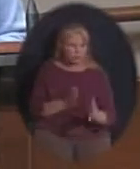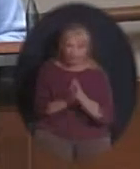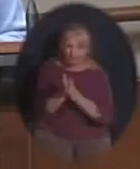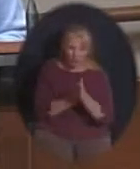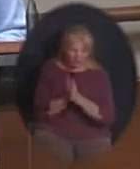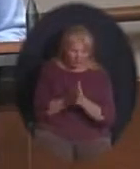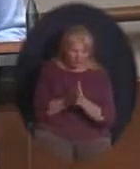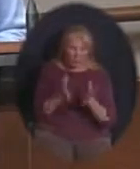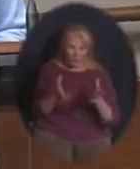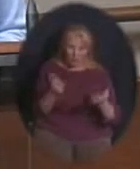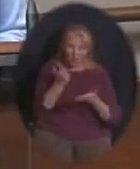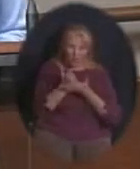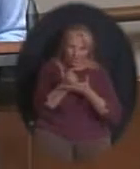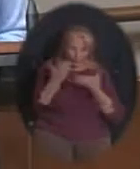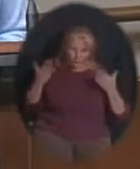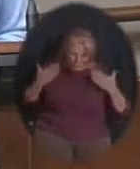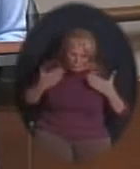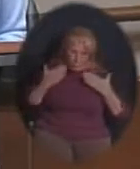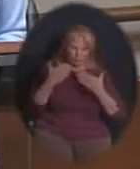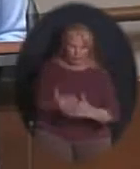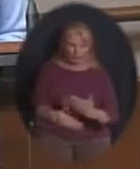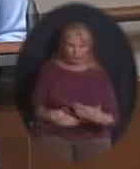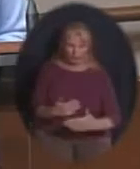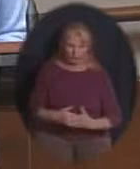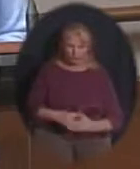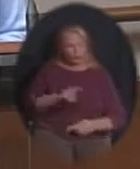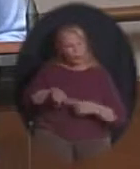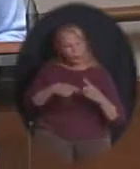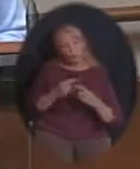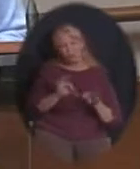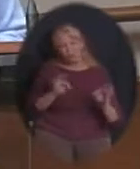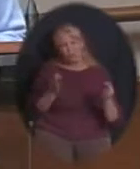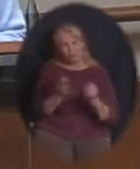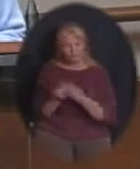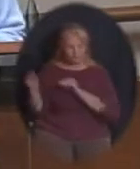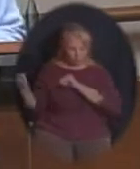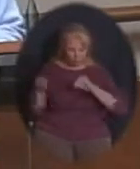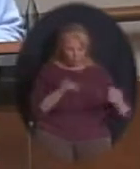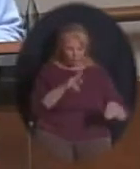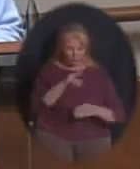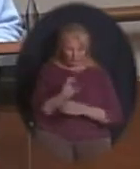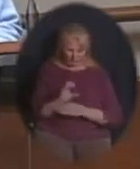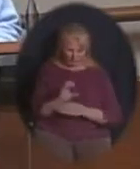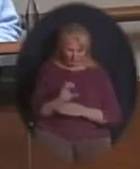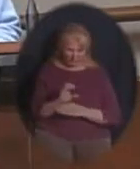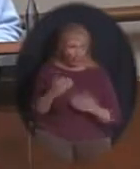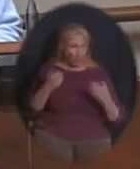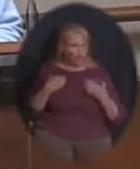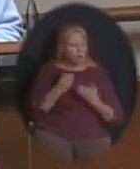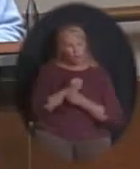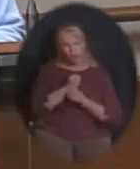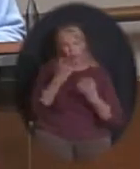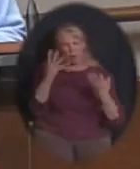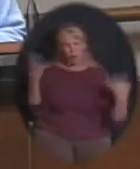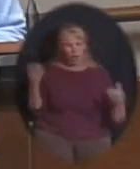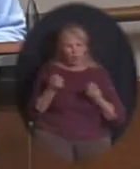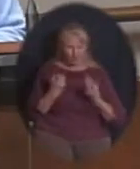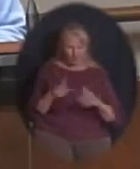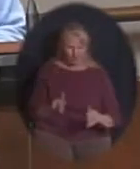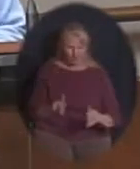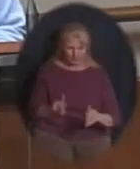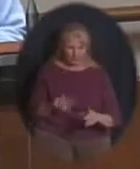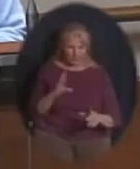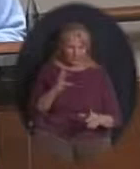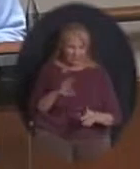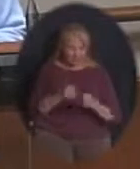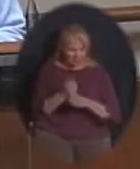you. When families move to Kansas City, there's lots of great educational opportunities. We made the move from Topeka 6 years ago, and we